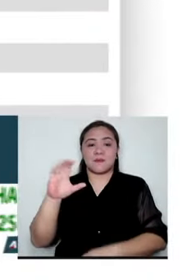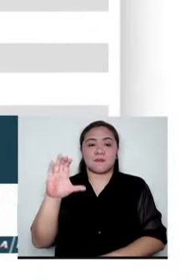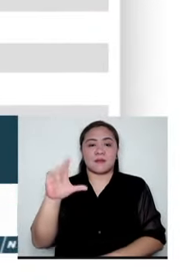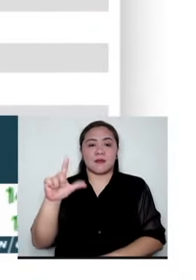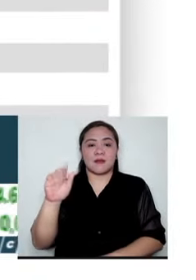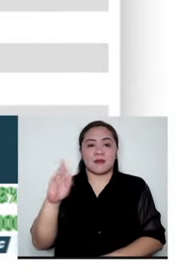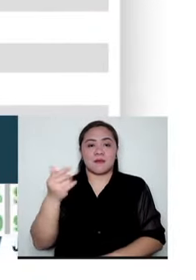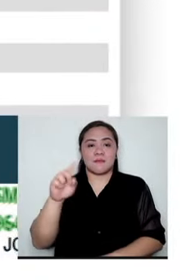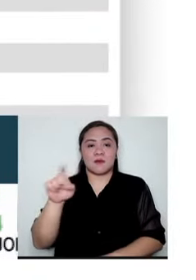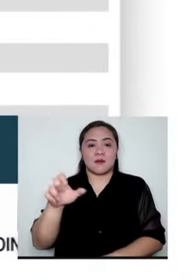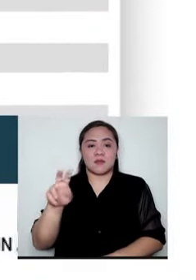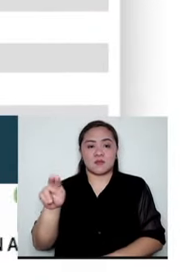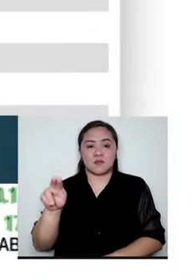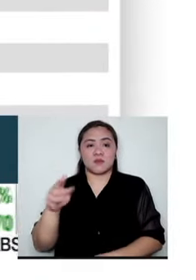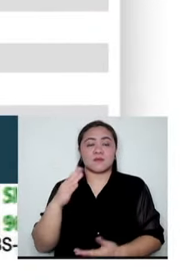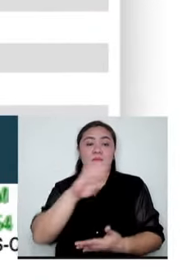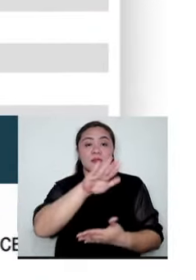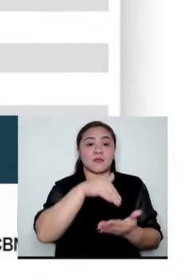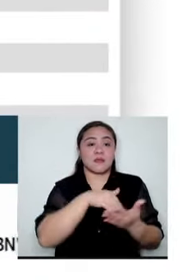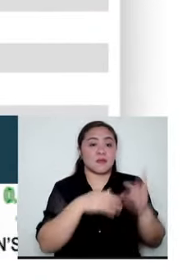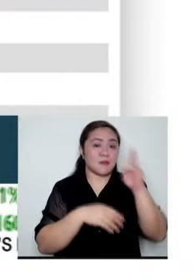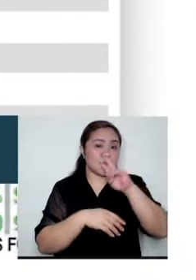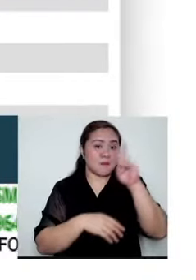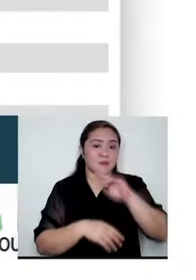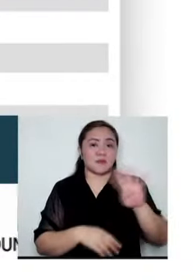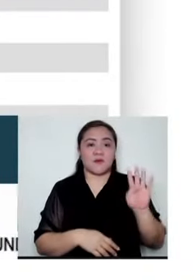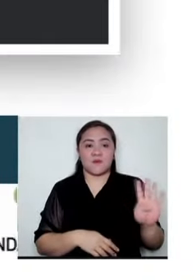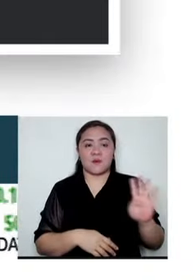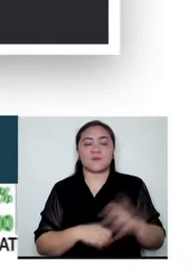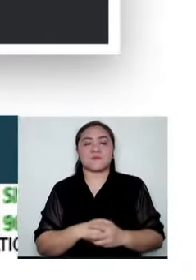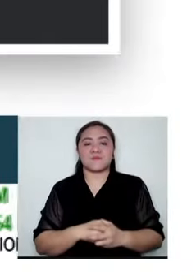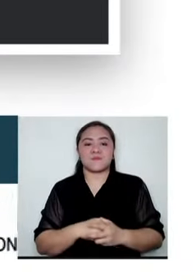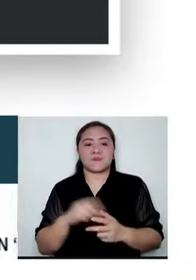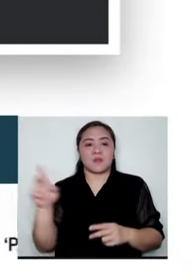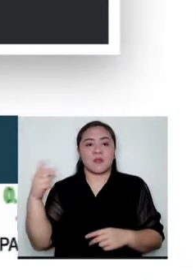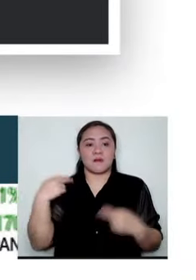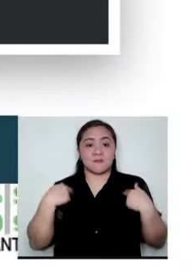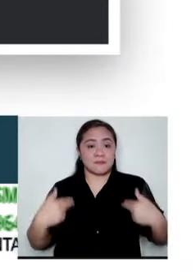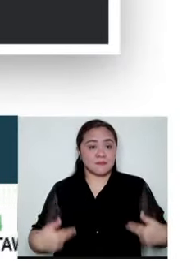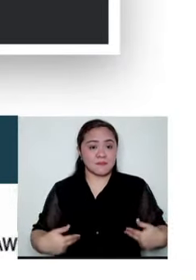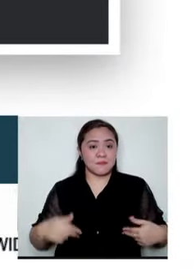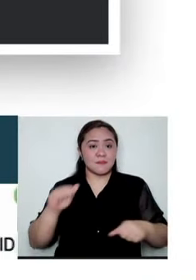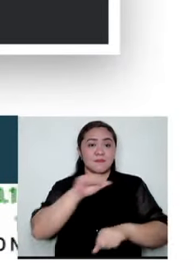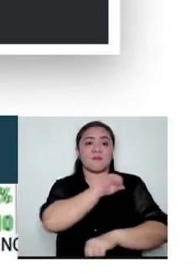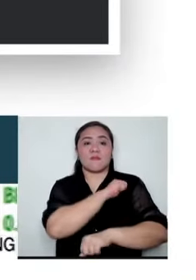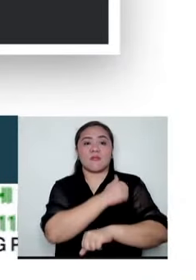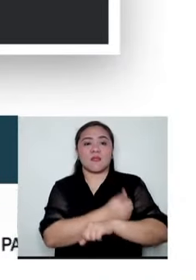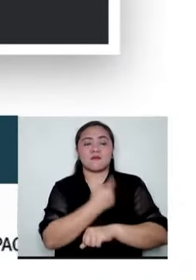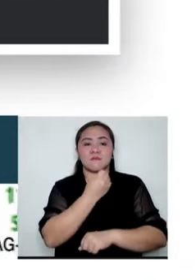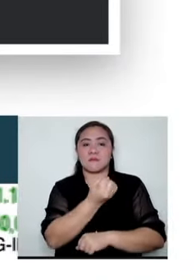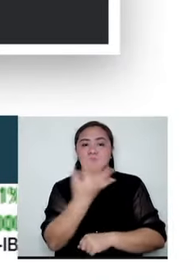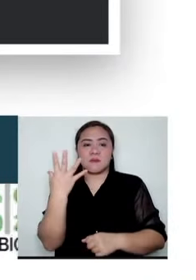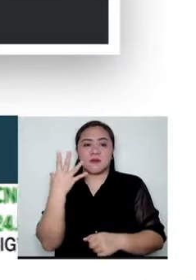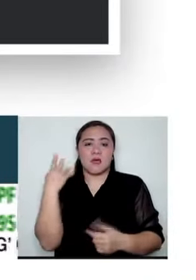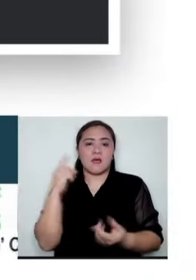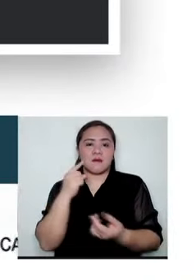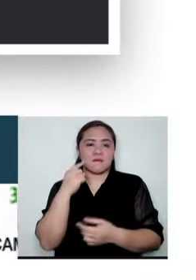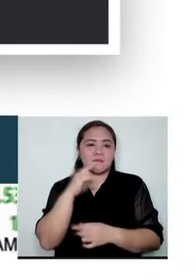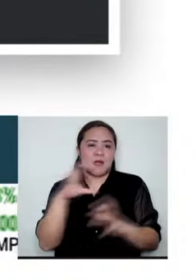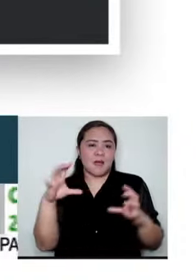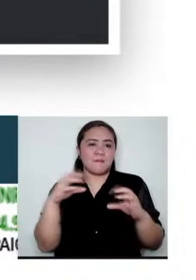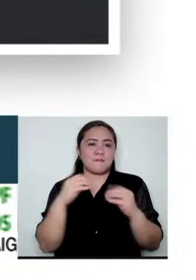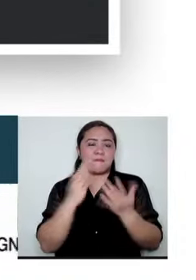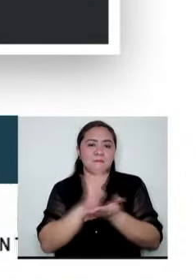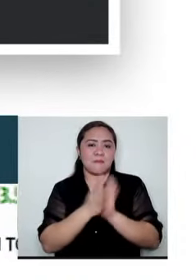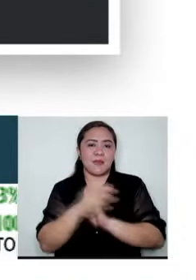Calabarzon, while Central Visayas recorded 4. Health authorities also found hundreds of or more cases of the Alpha and